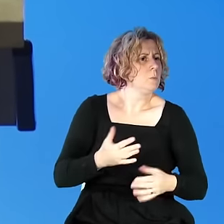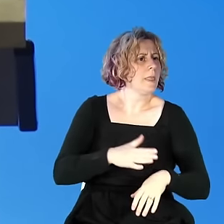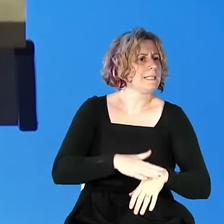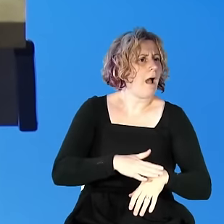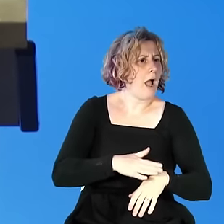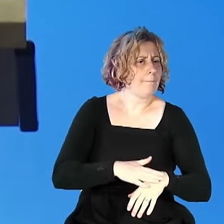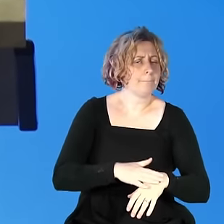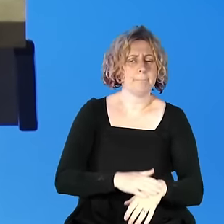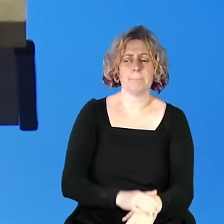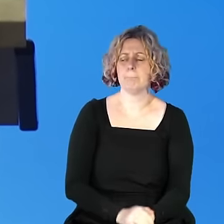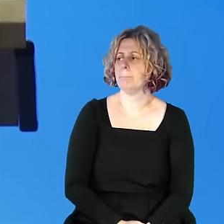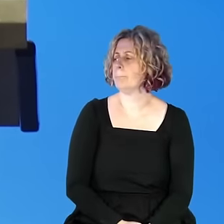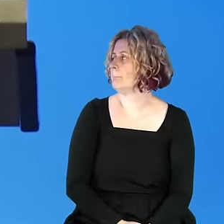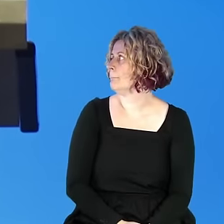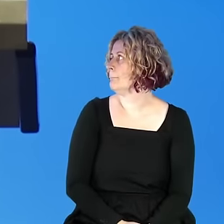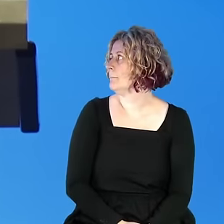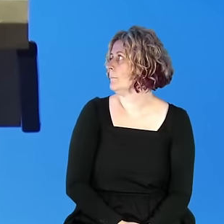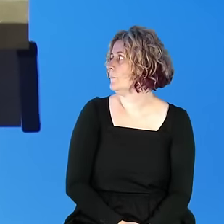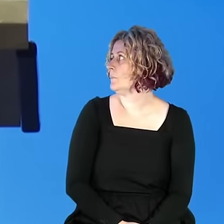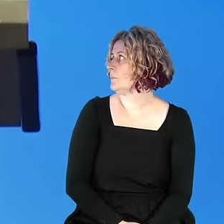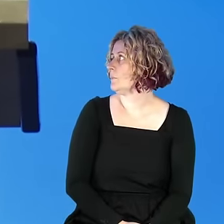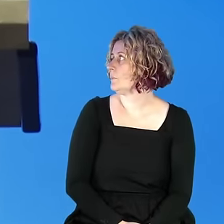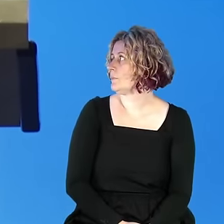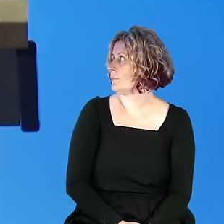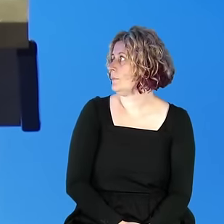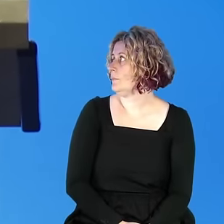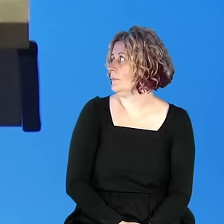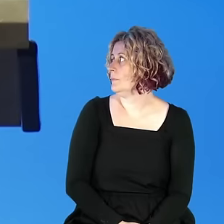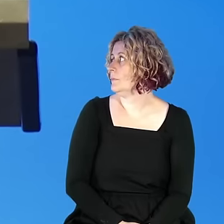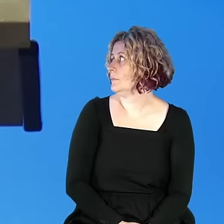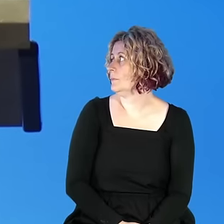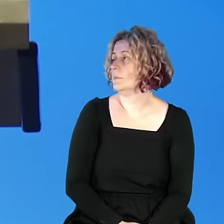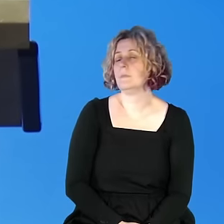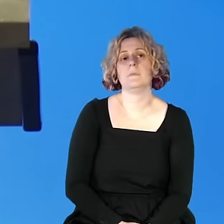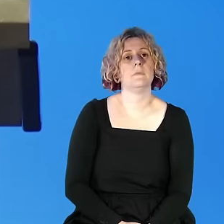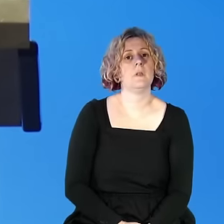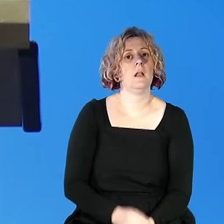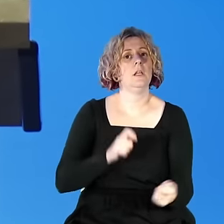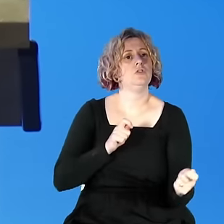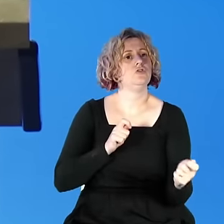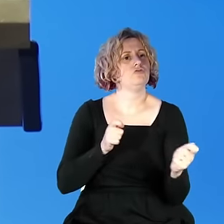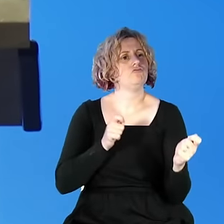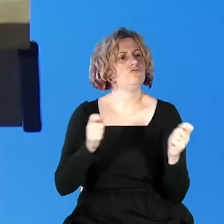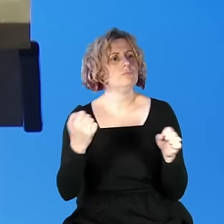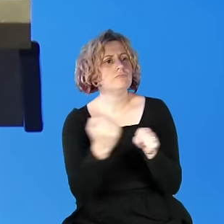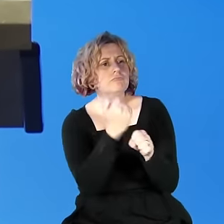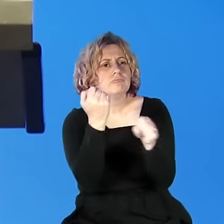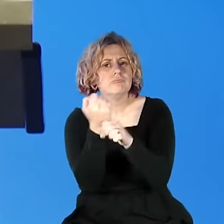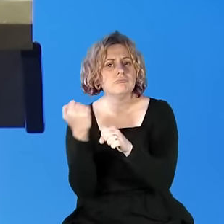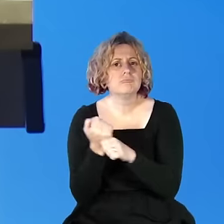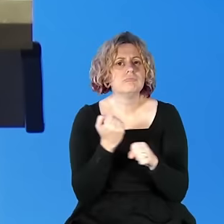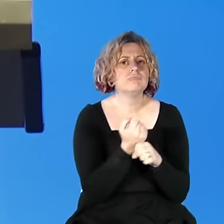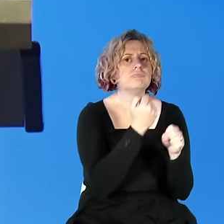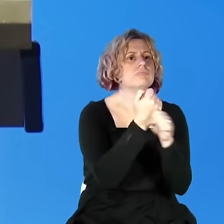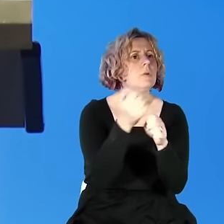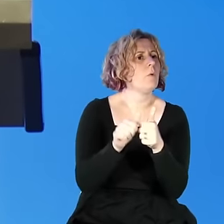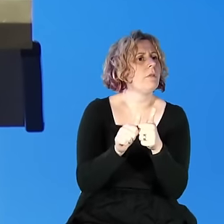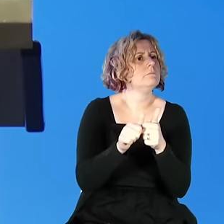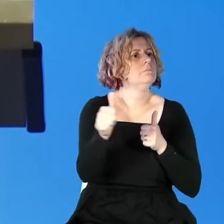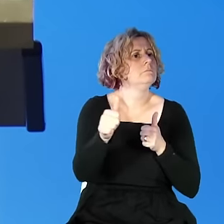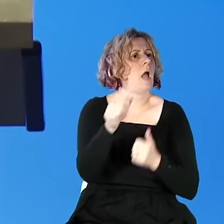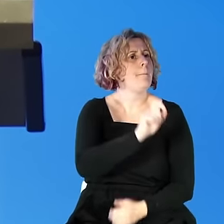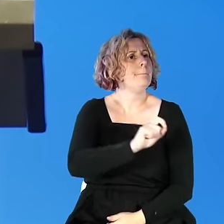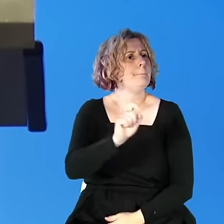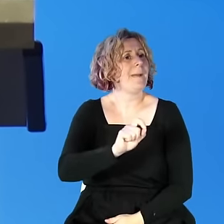The renovation of the former Cumberland Pencil Mill is now largely complete and is a prominent feature in the town as the